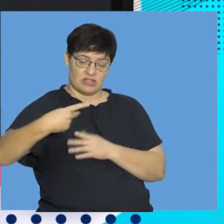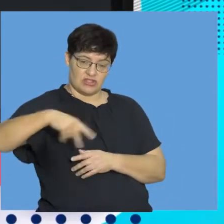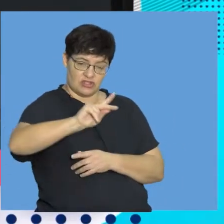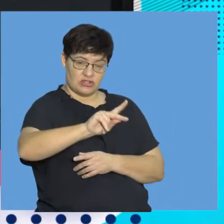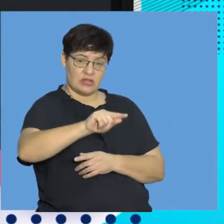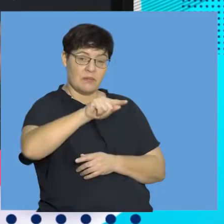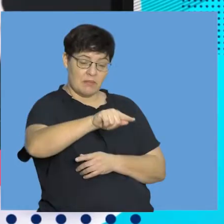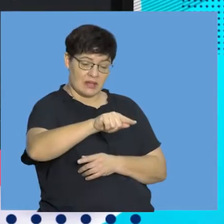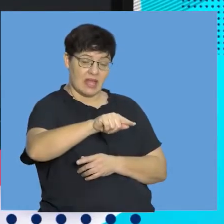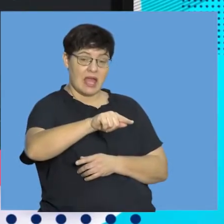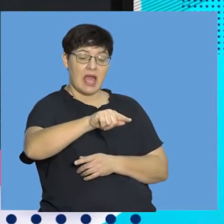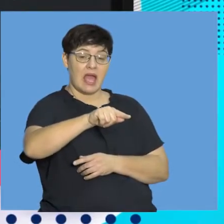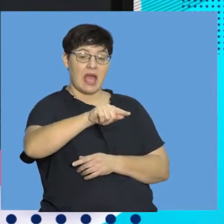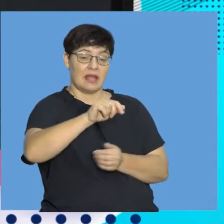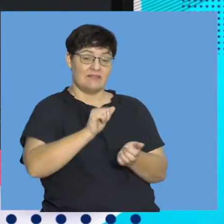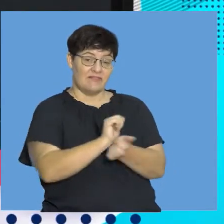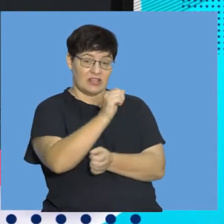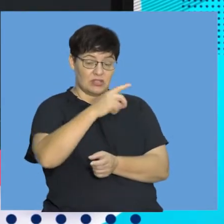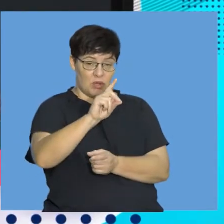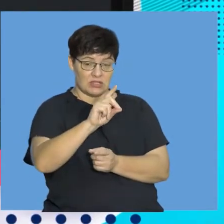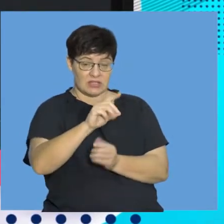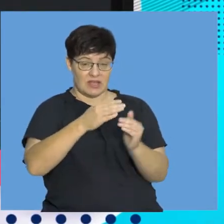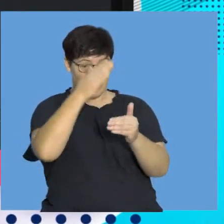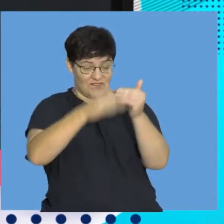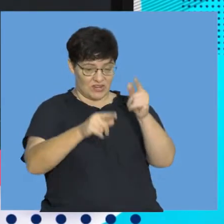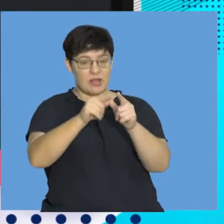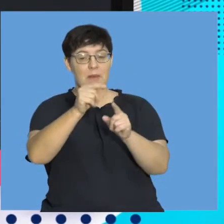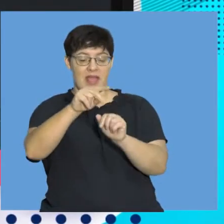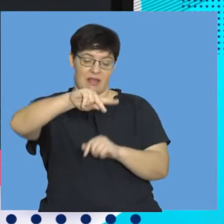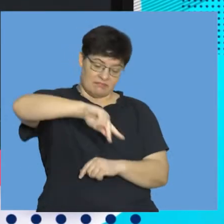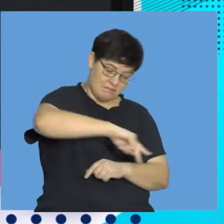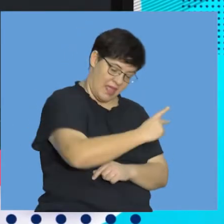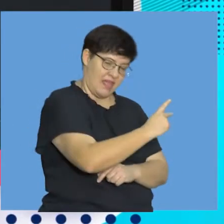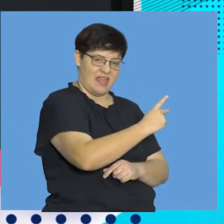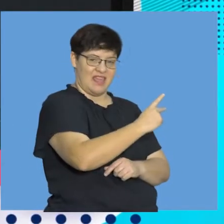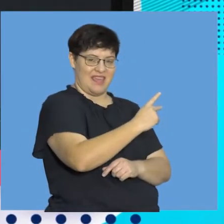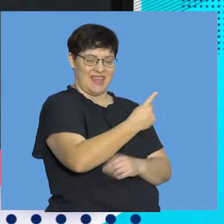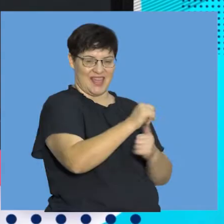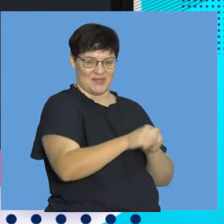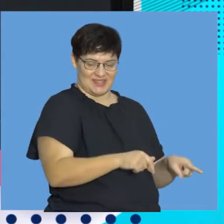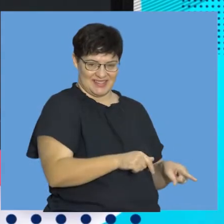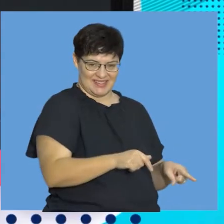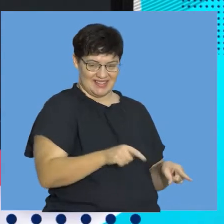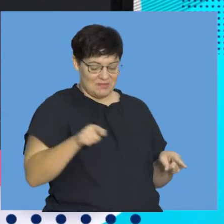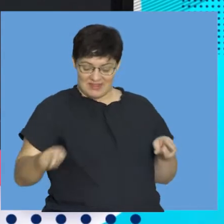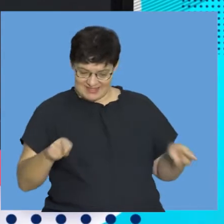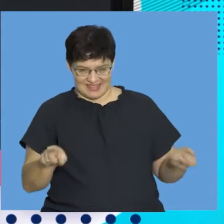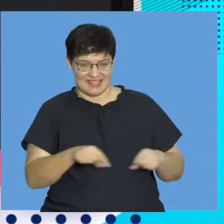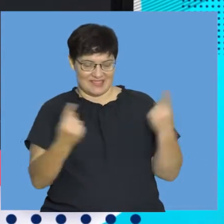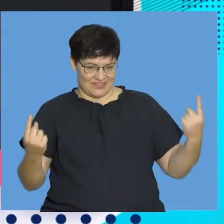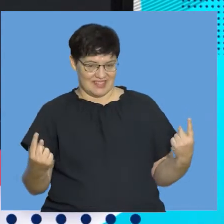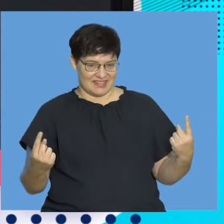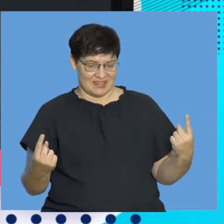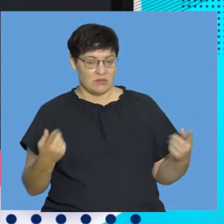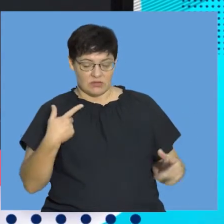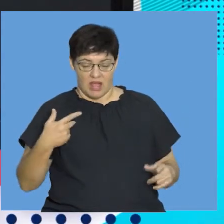fixed deposit maturing is money that is coming into our bank account. So be careful and be able to determine